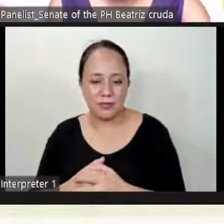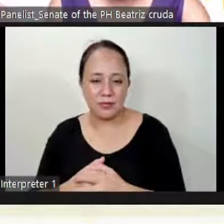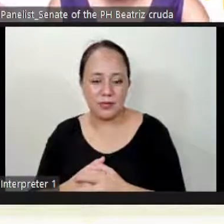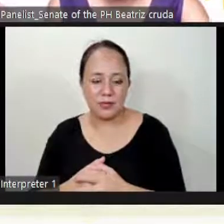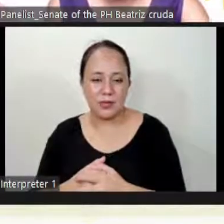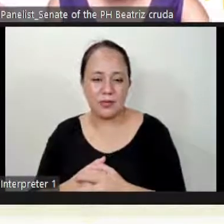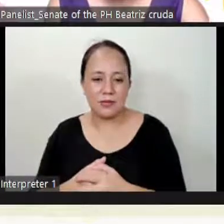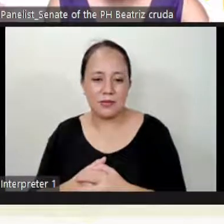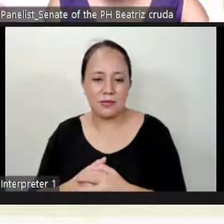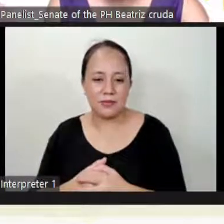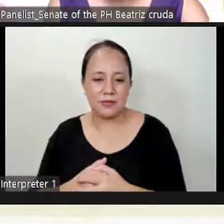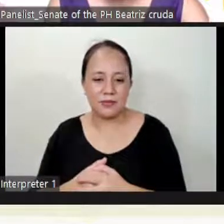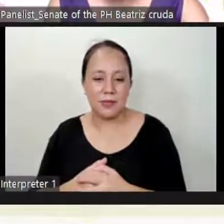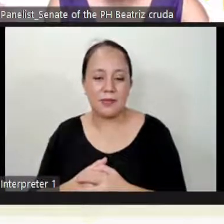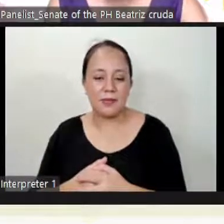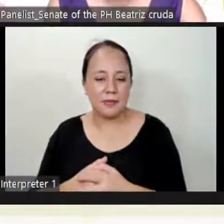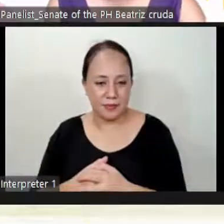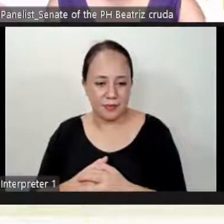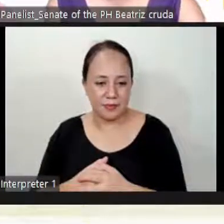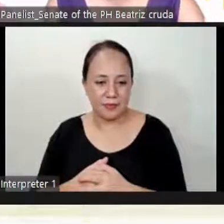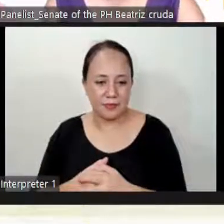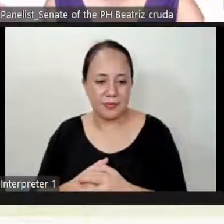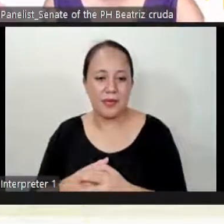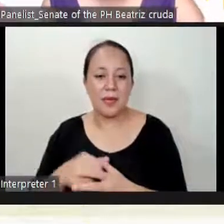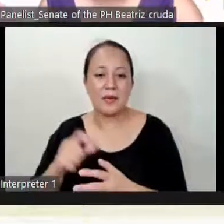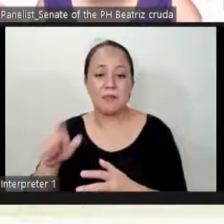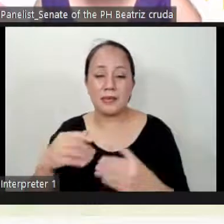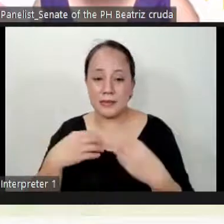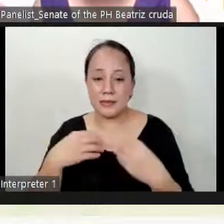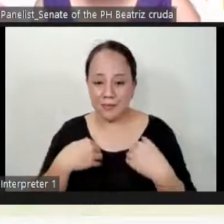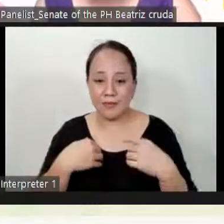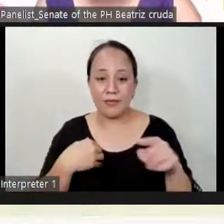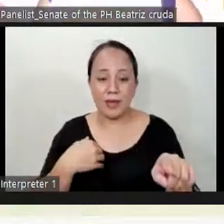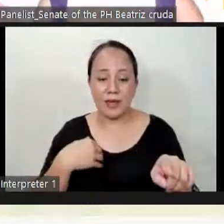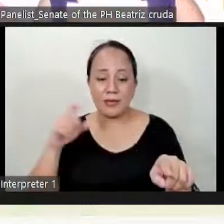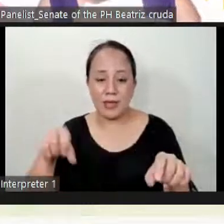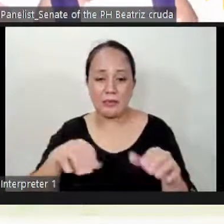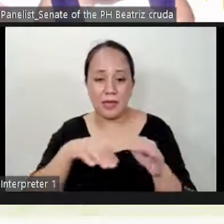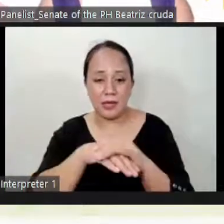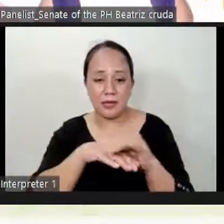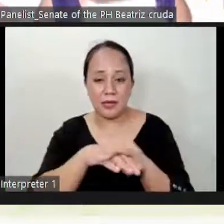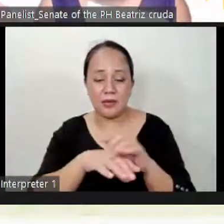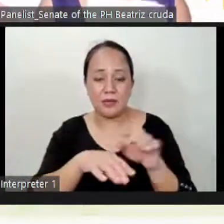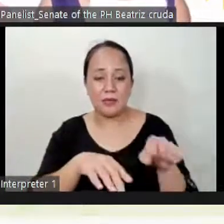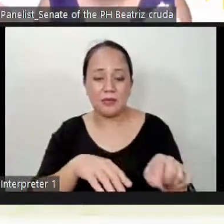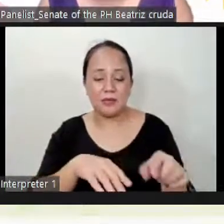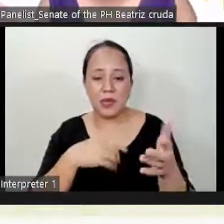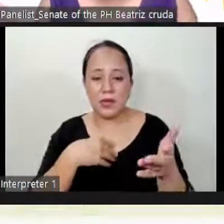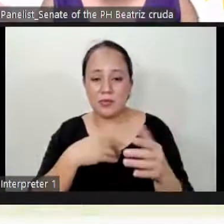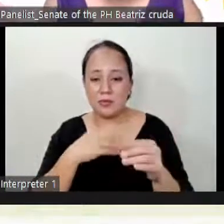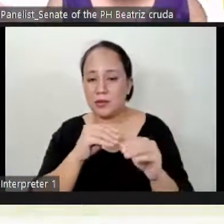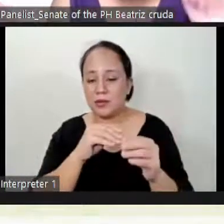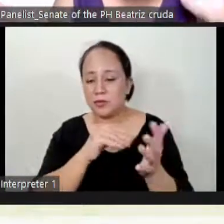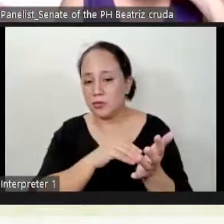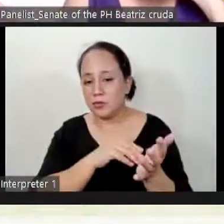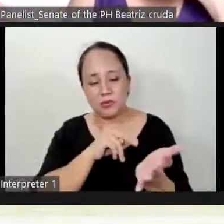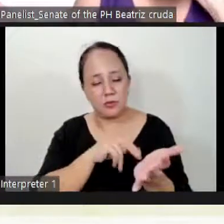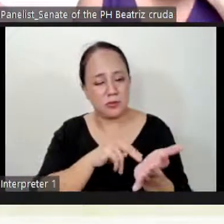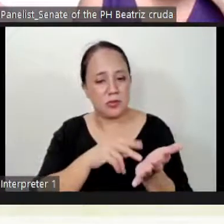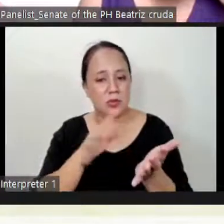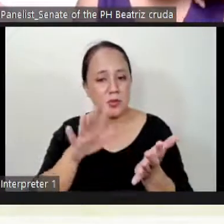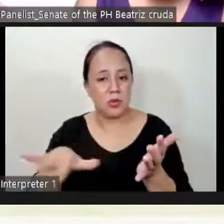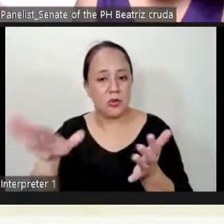place, and it should be accessed. It can be accessed by our practitioners nationwide.